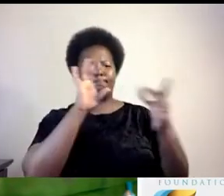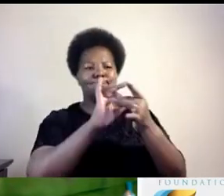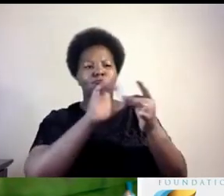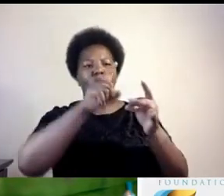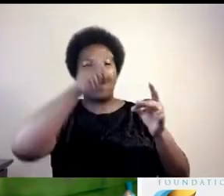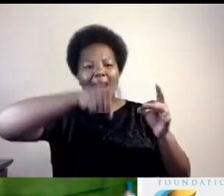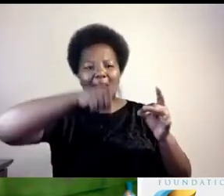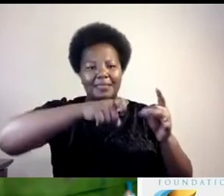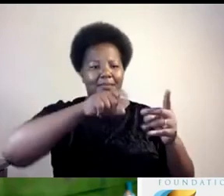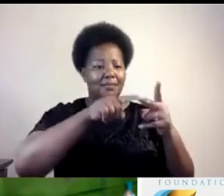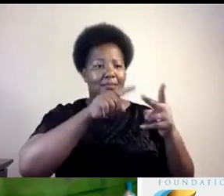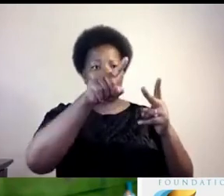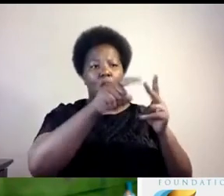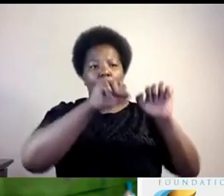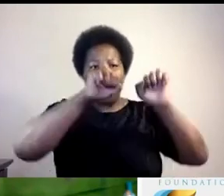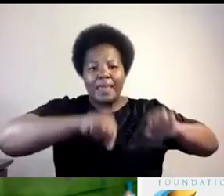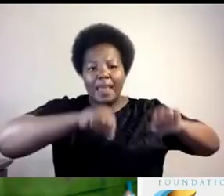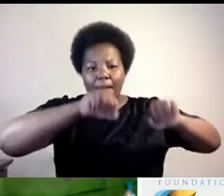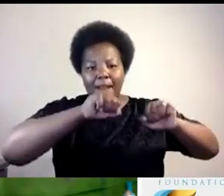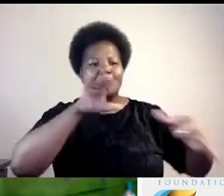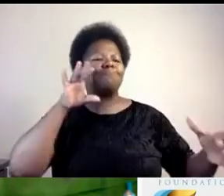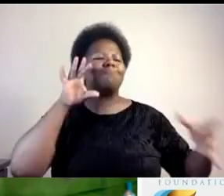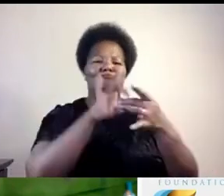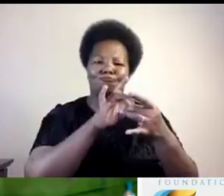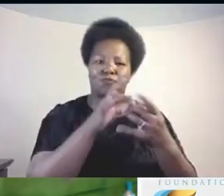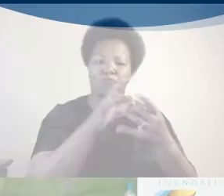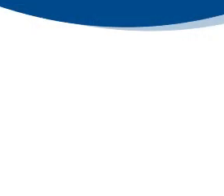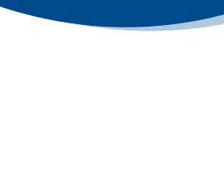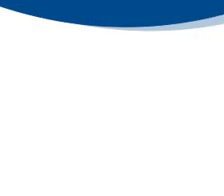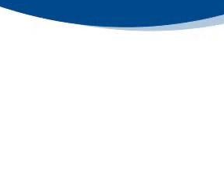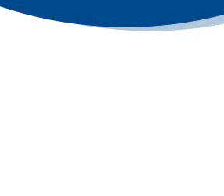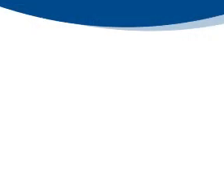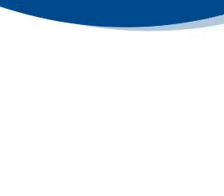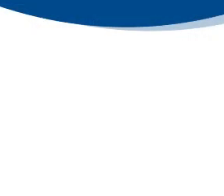meets the capabilities that we have to offer to meet those individuals' needs.